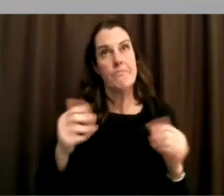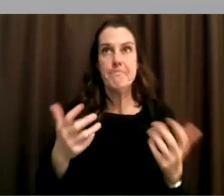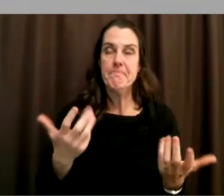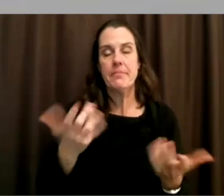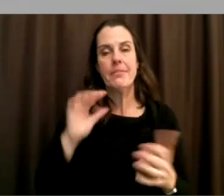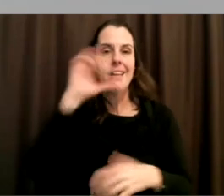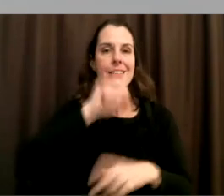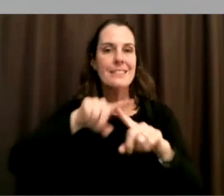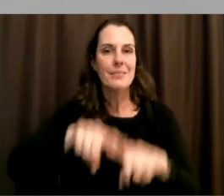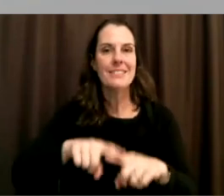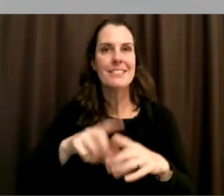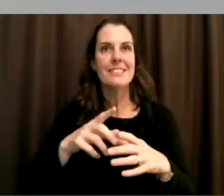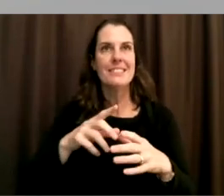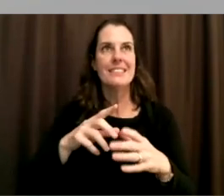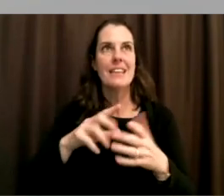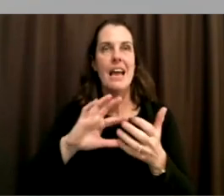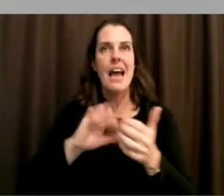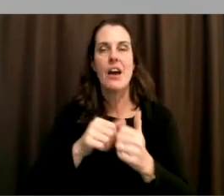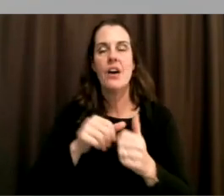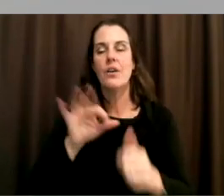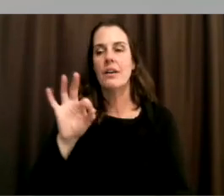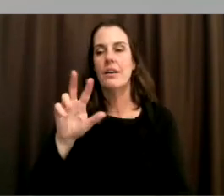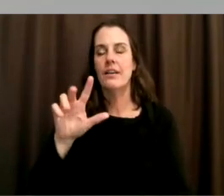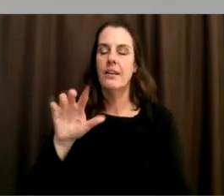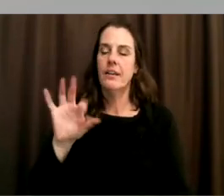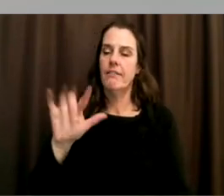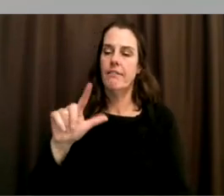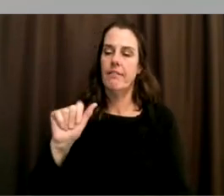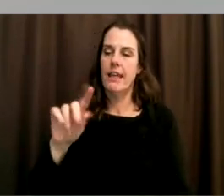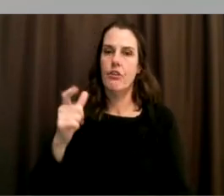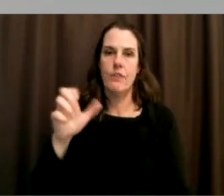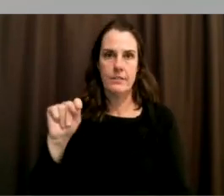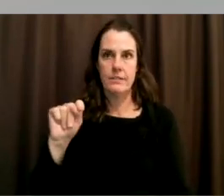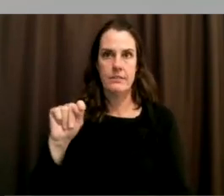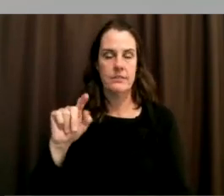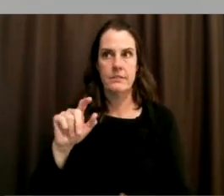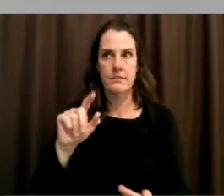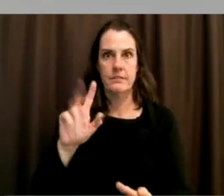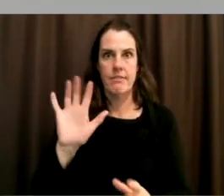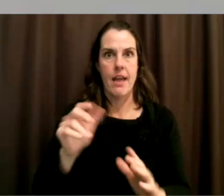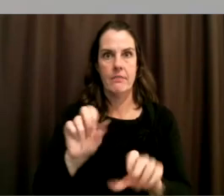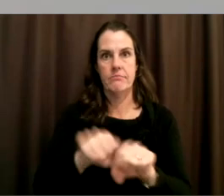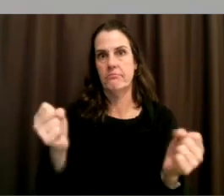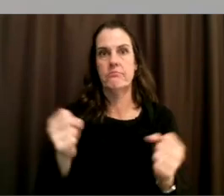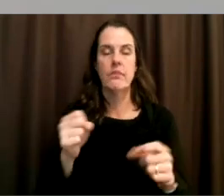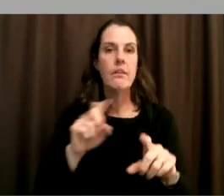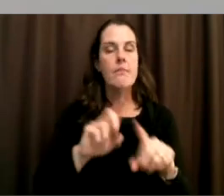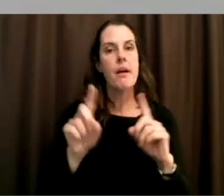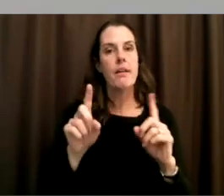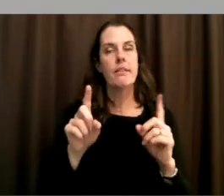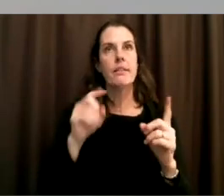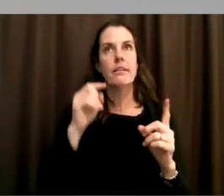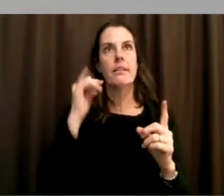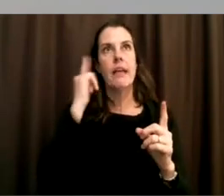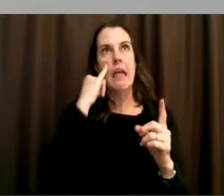on how flagrant those, violations were, but in general, right, if